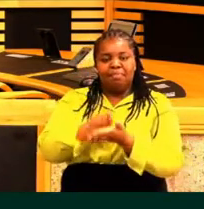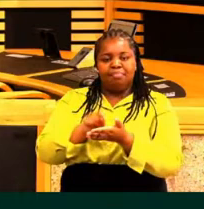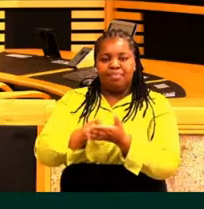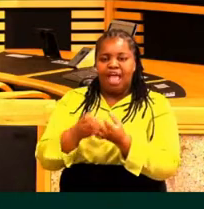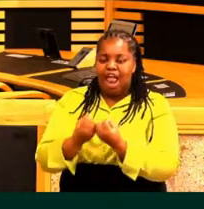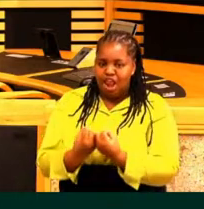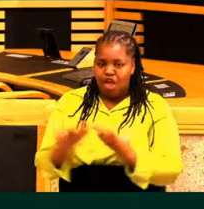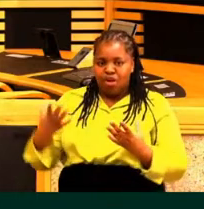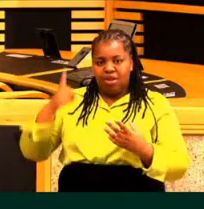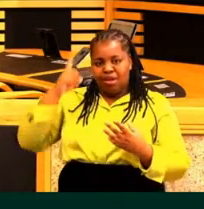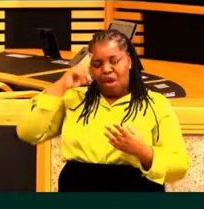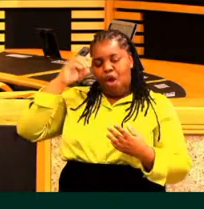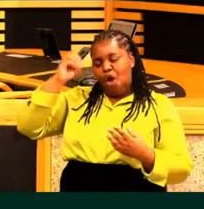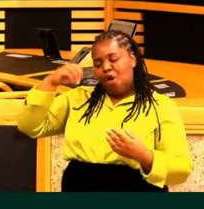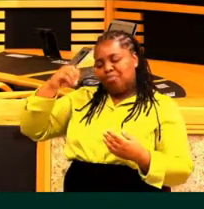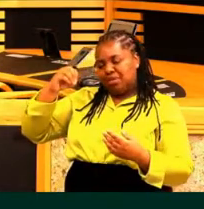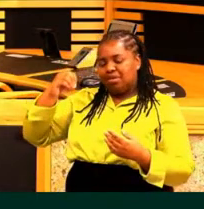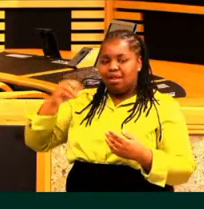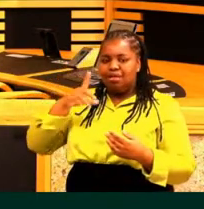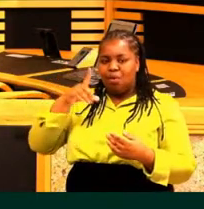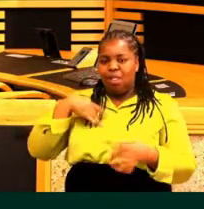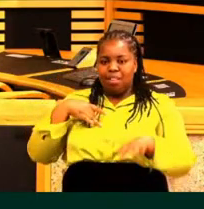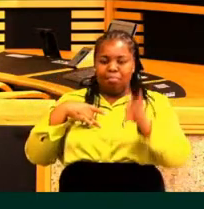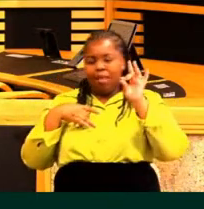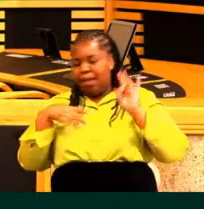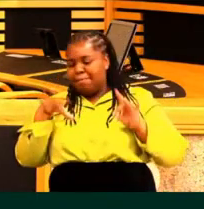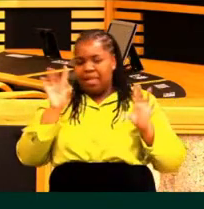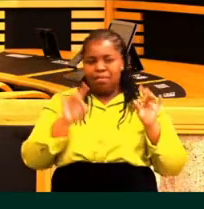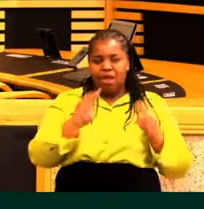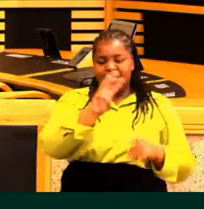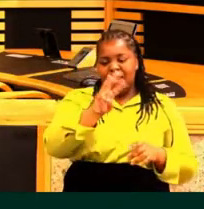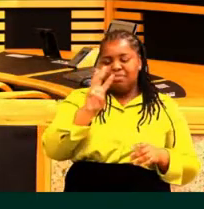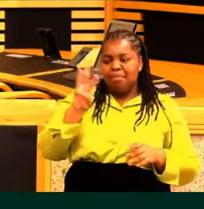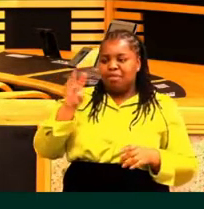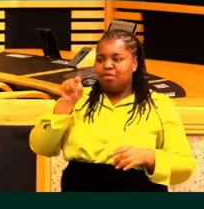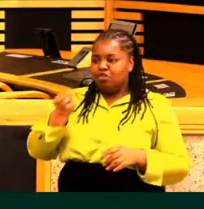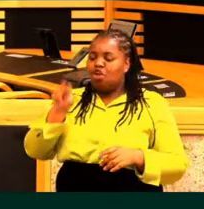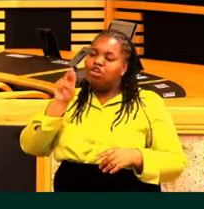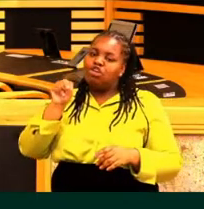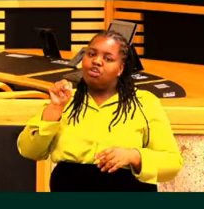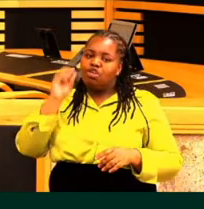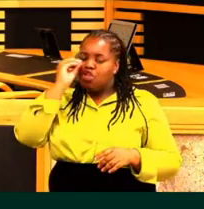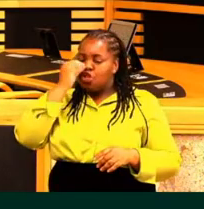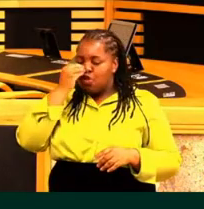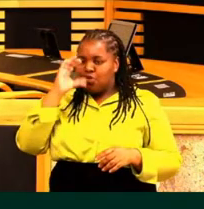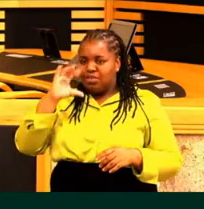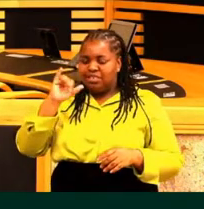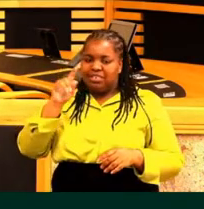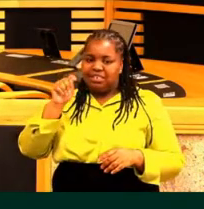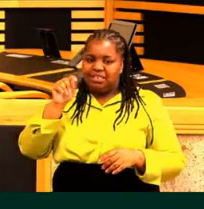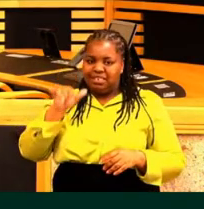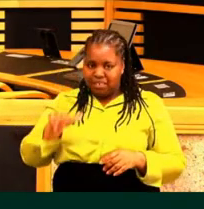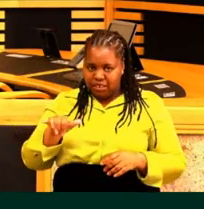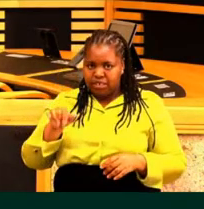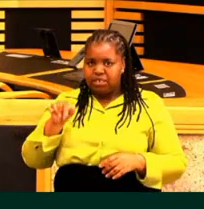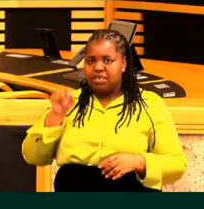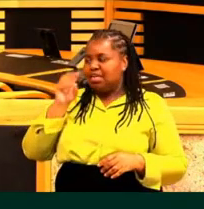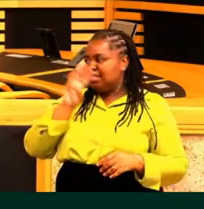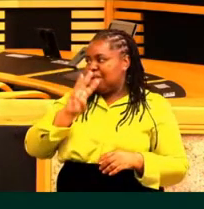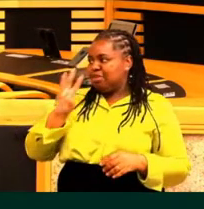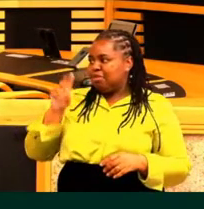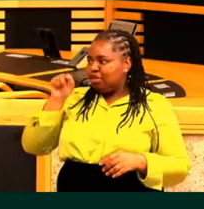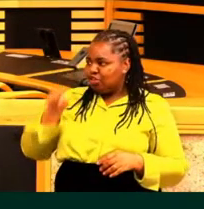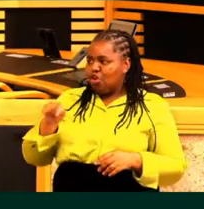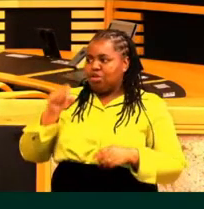number of opinion pieces which you would find in www.new cities www dot daily Maverick www